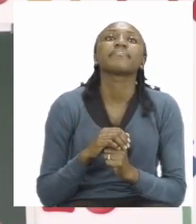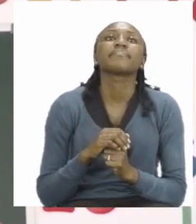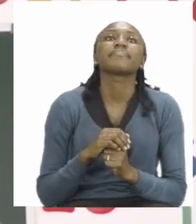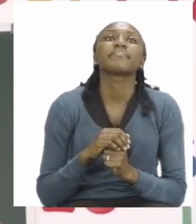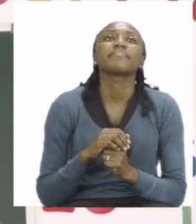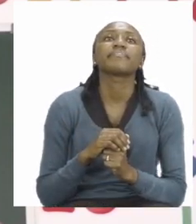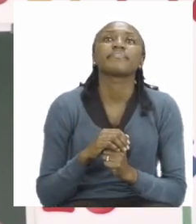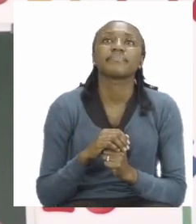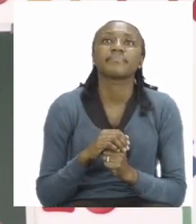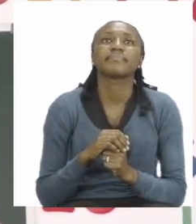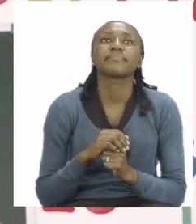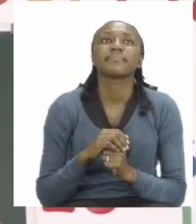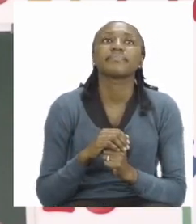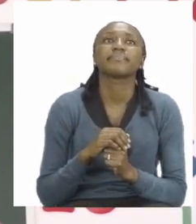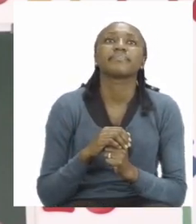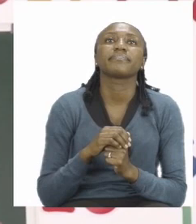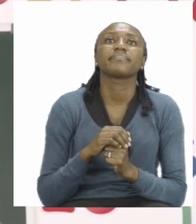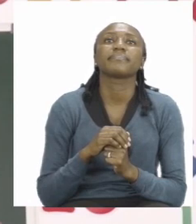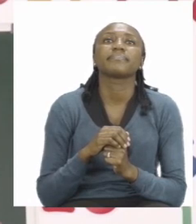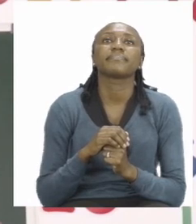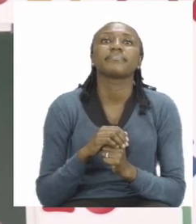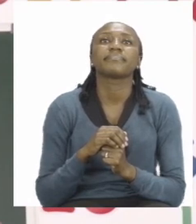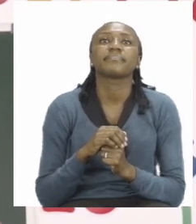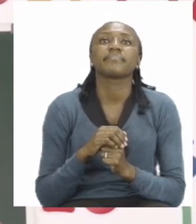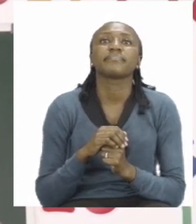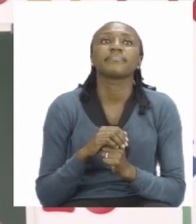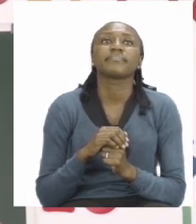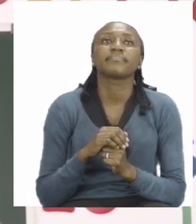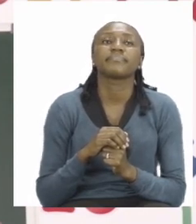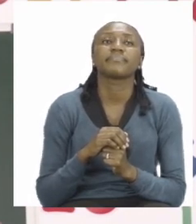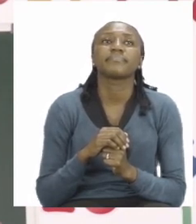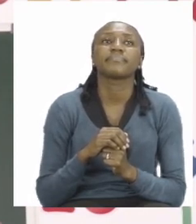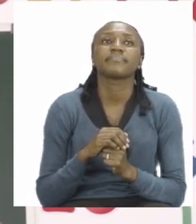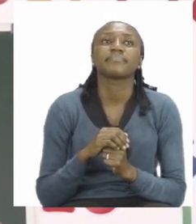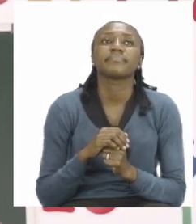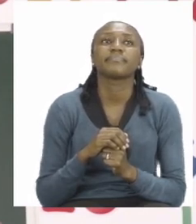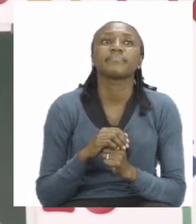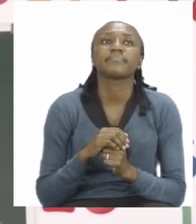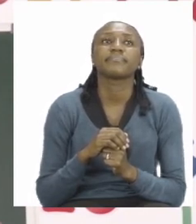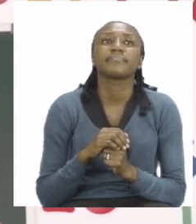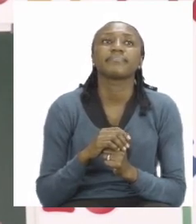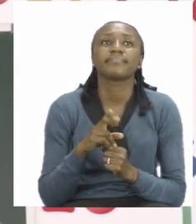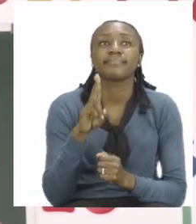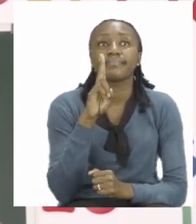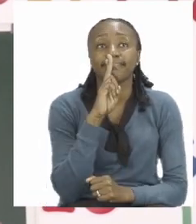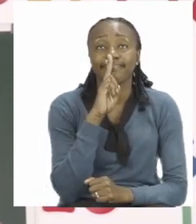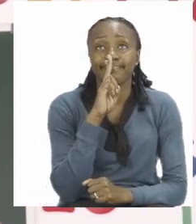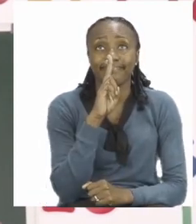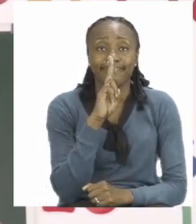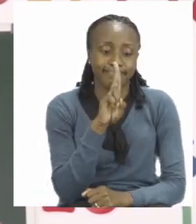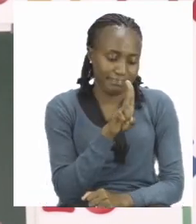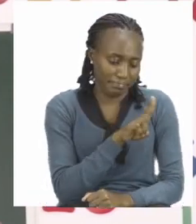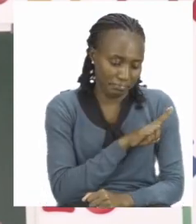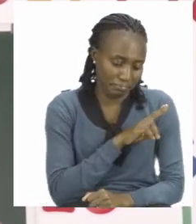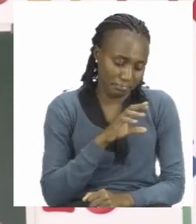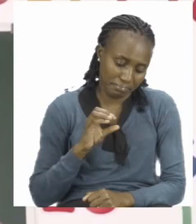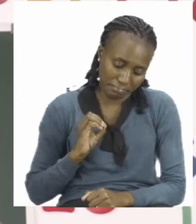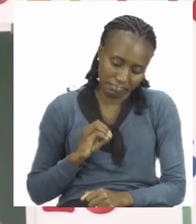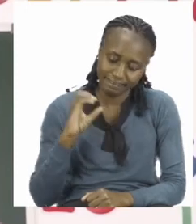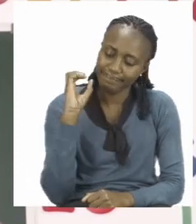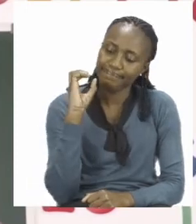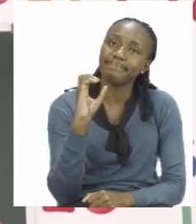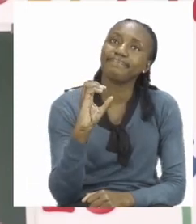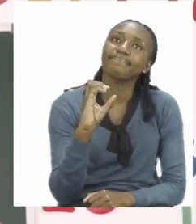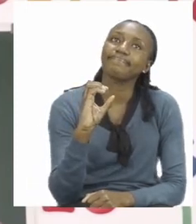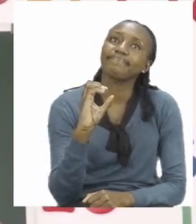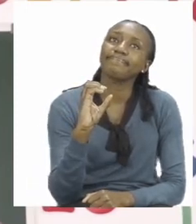for 30 cents using 50 cents, my change will be